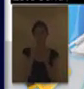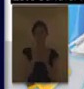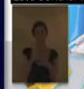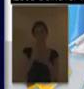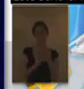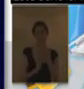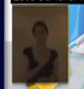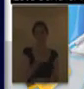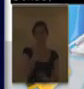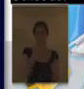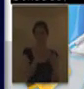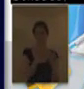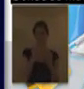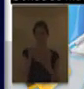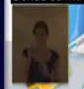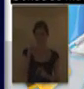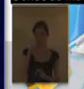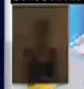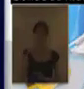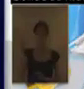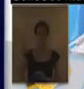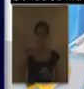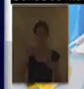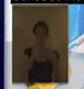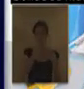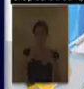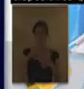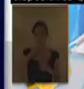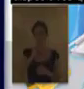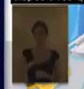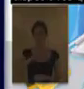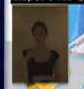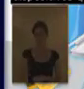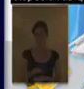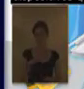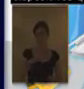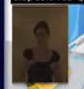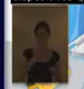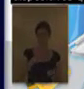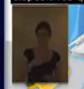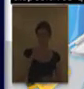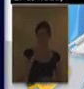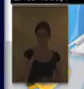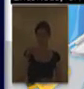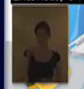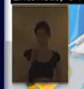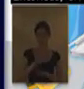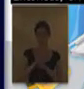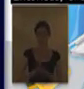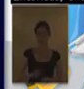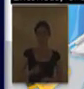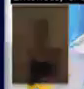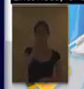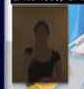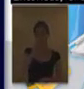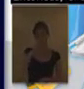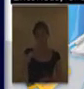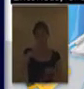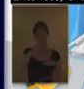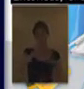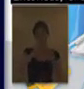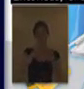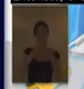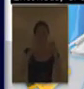of options, as seen on the screen. You see the different devices that the user can control. So the user, you see the